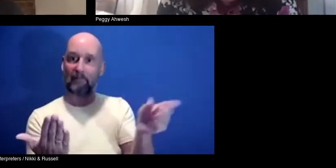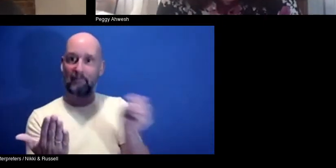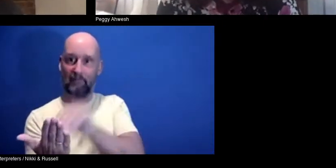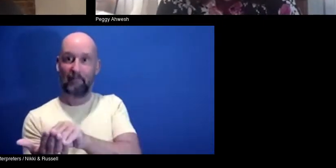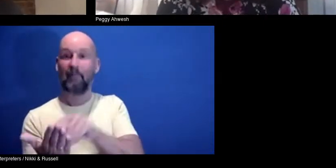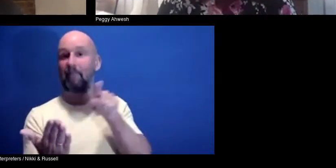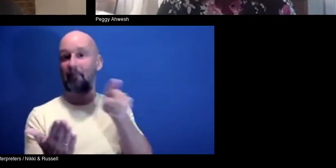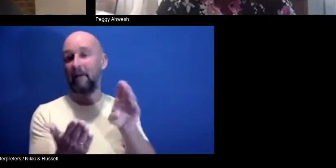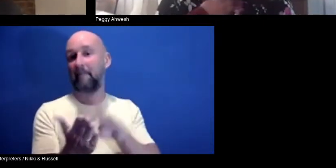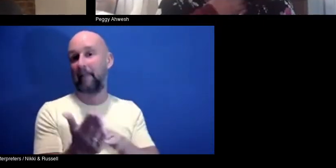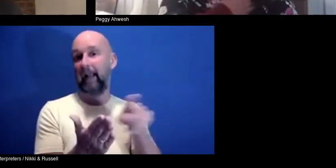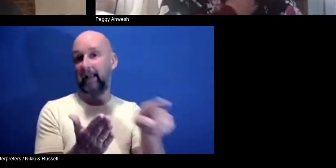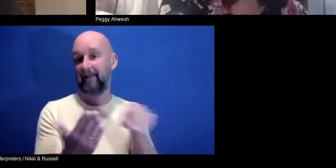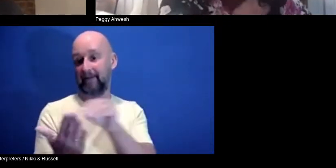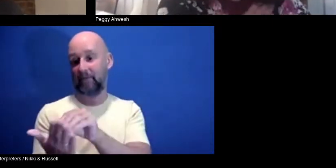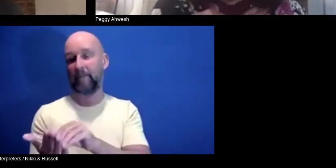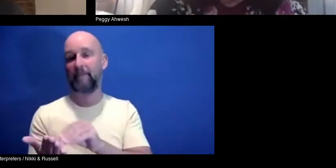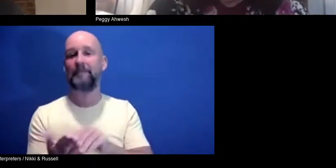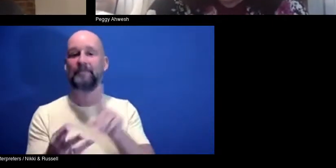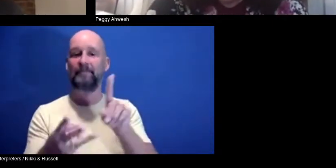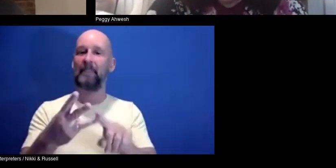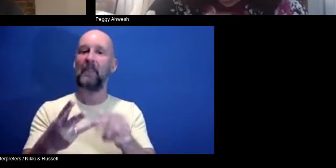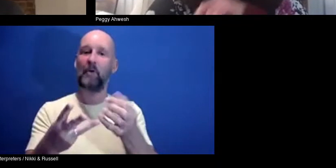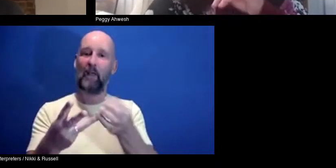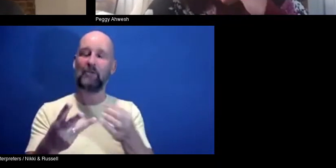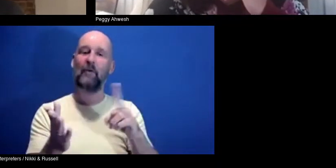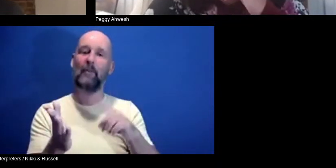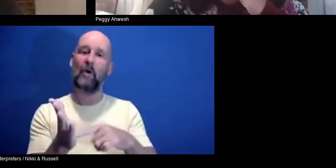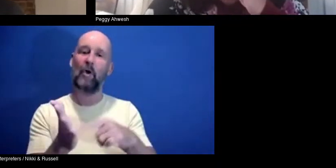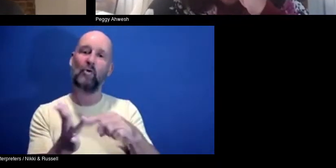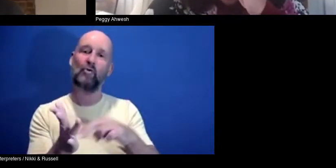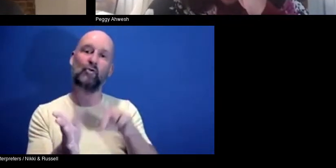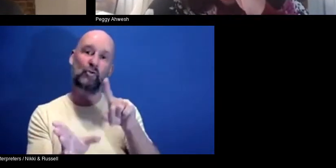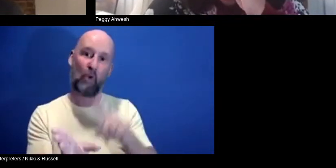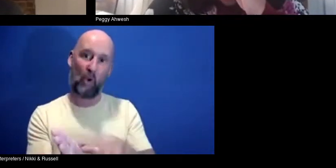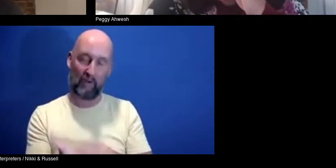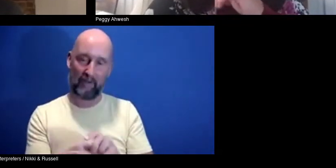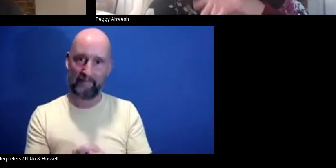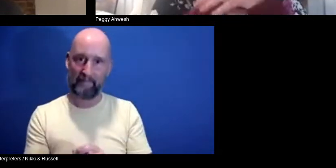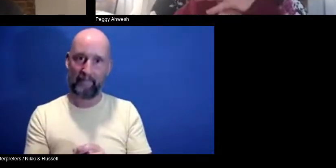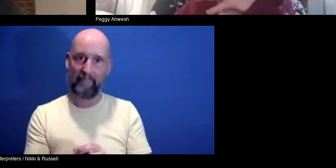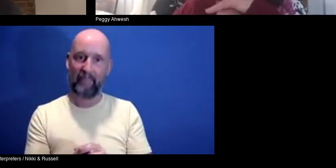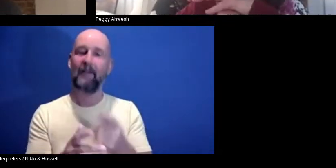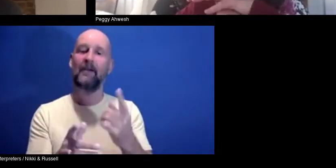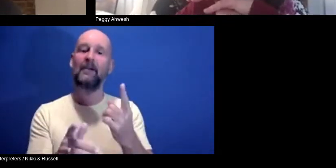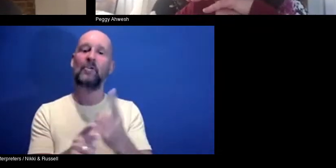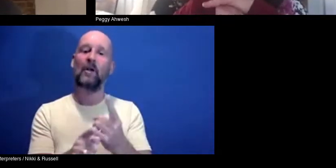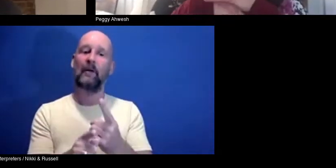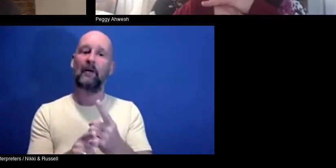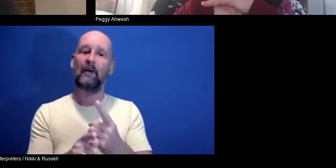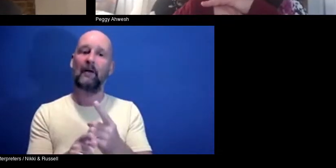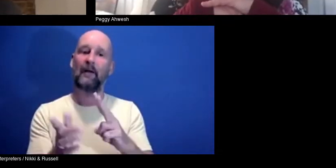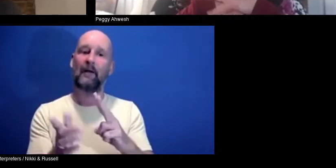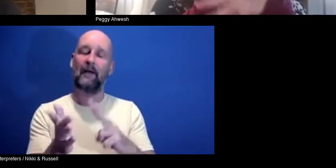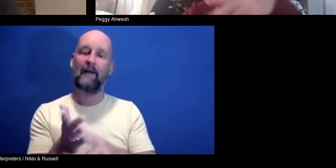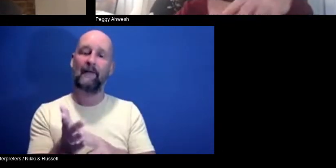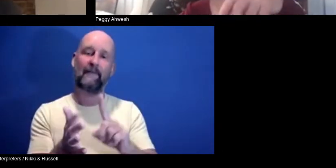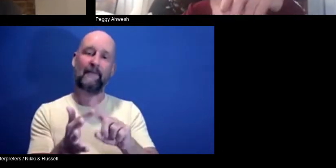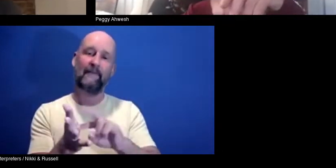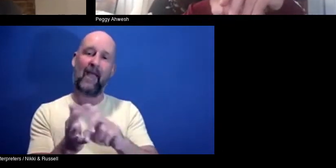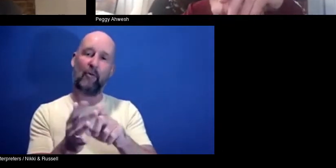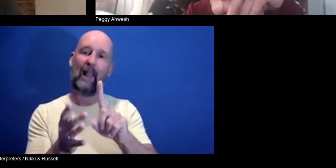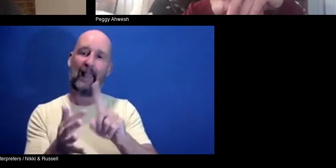Yeah. Now there is a question from Tony, which is about Verily, the Black Sea, the Falling Sky,